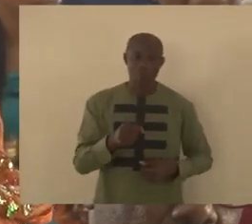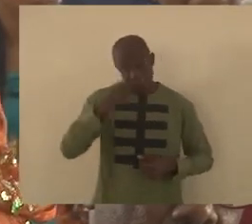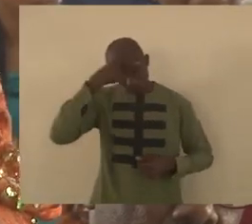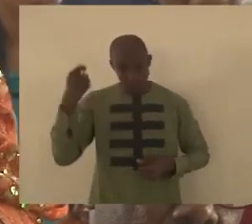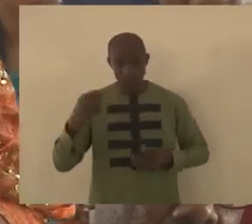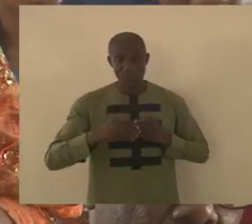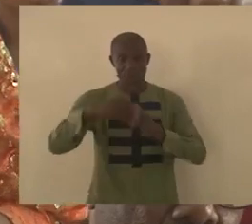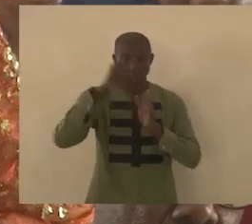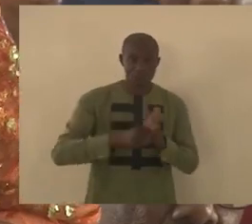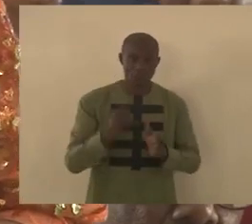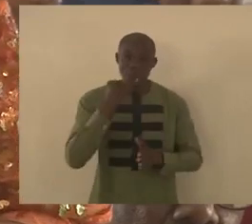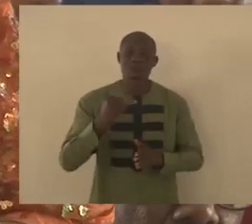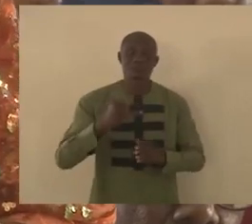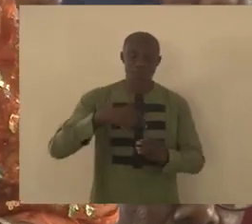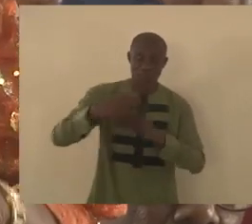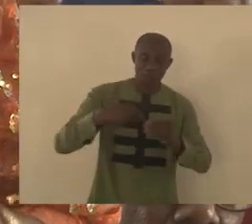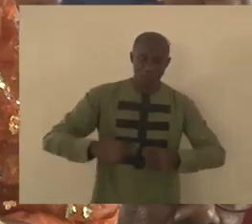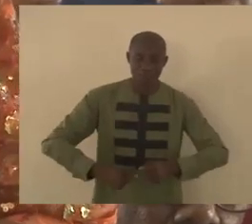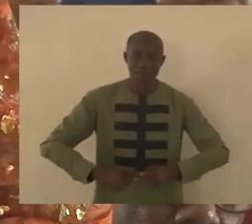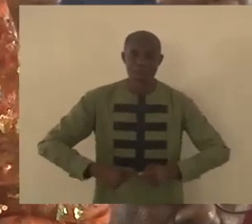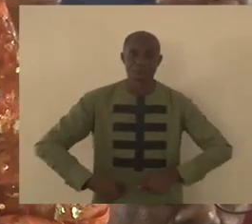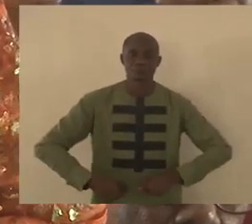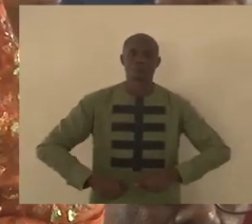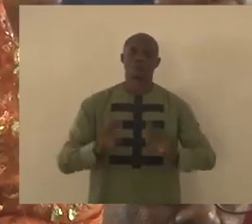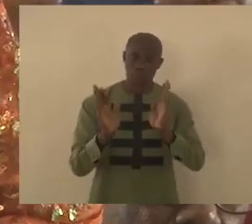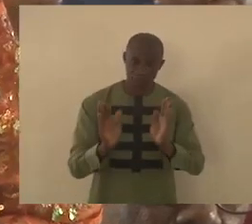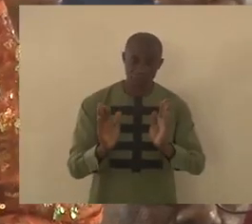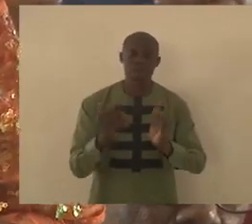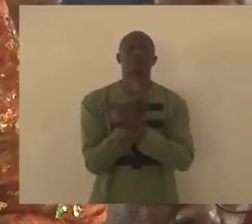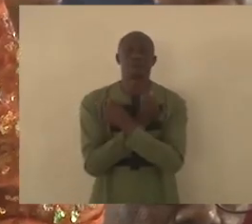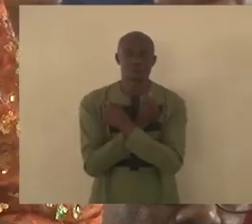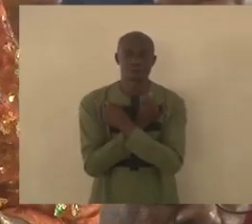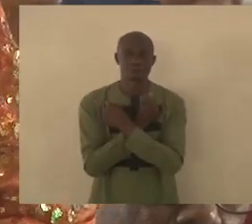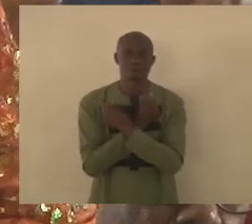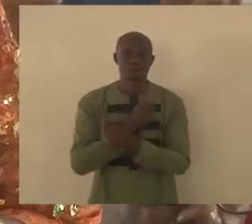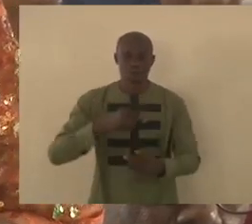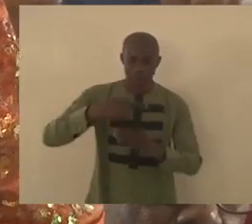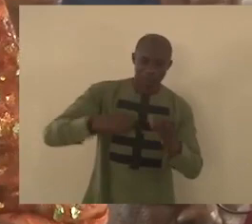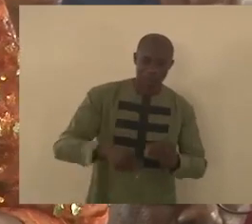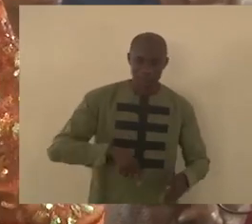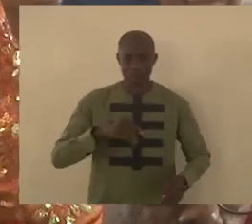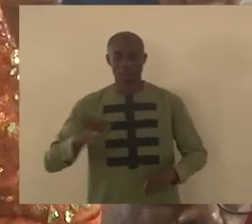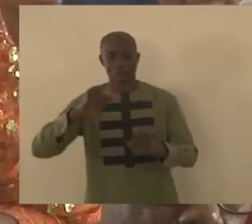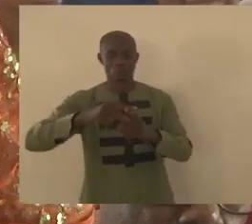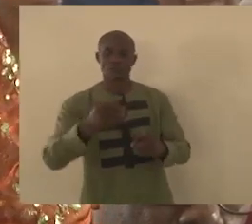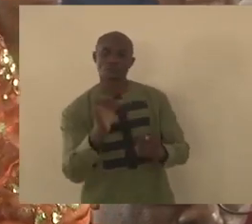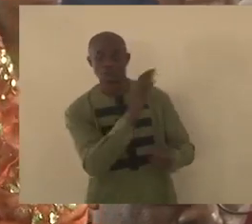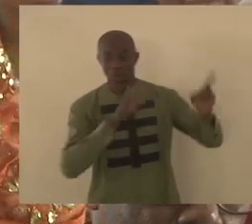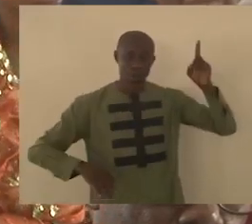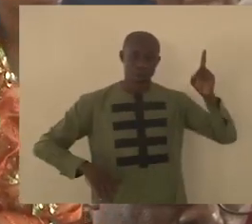otherwise. Because leadership is about sacrificial life. Leadership is about living the word